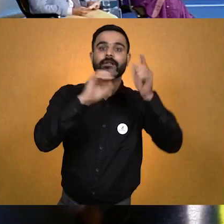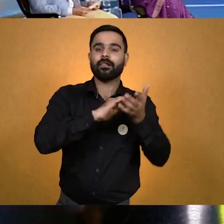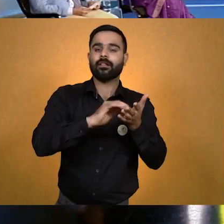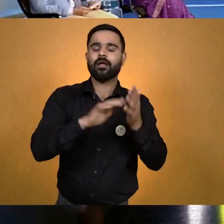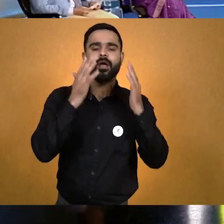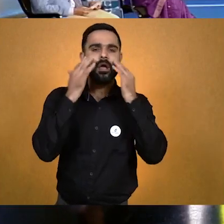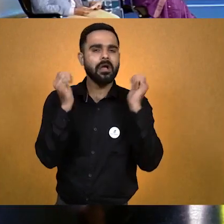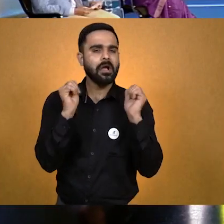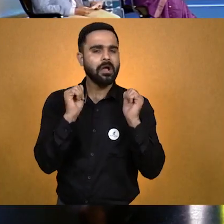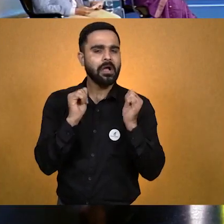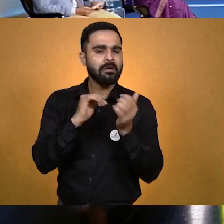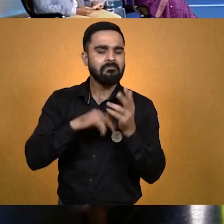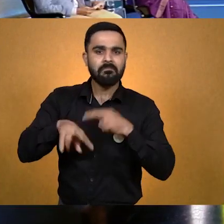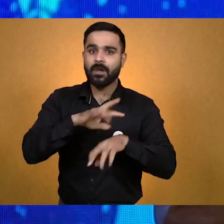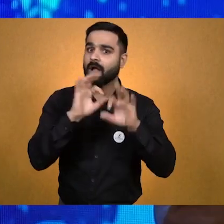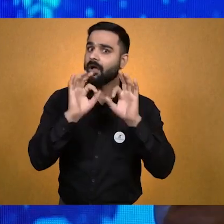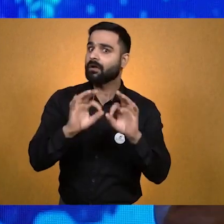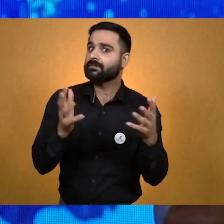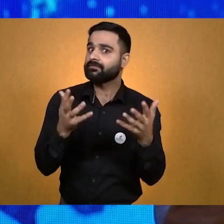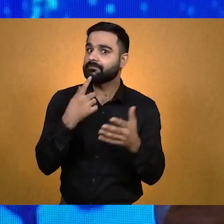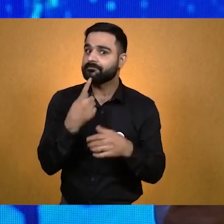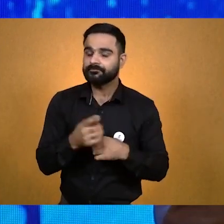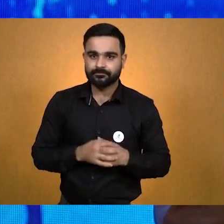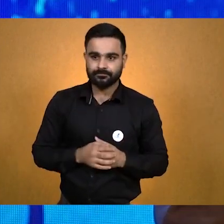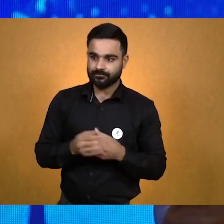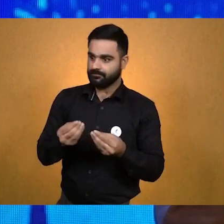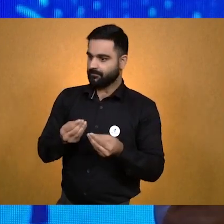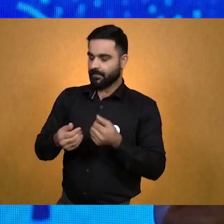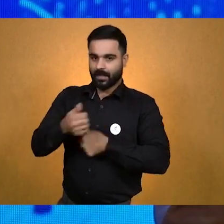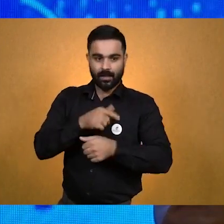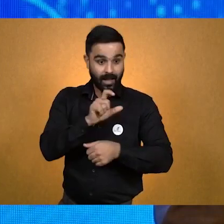are very comfortable when they're there. The best part is when they give us